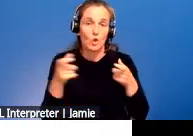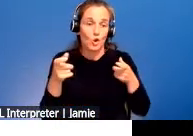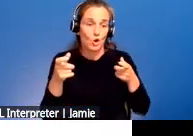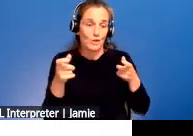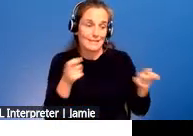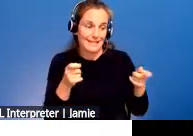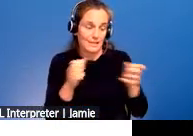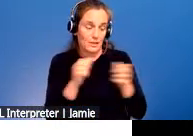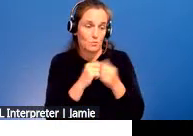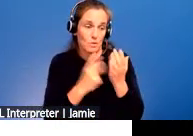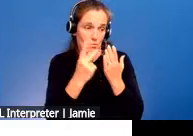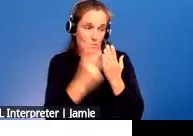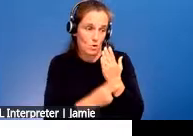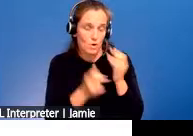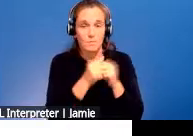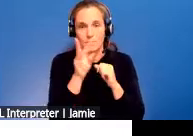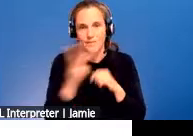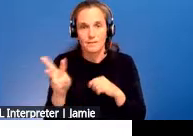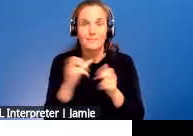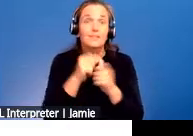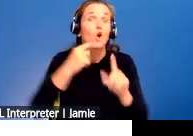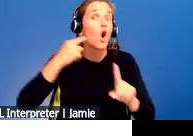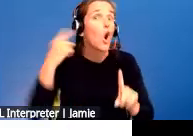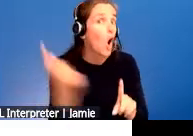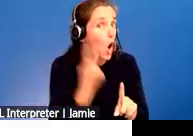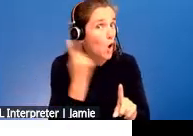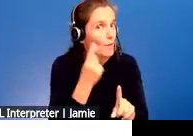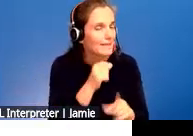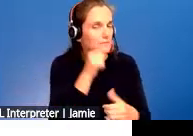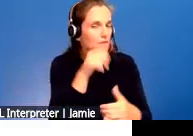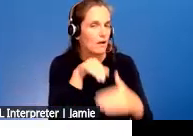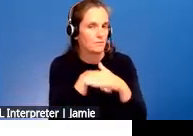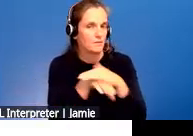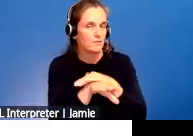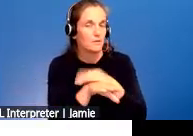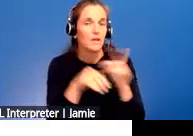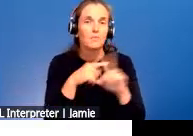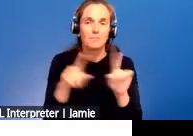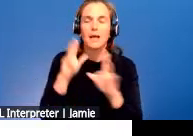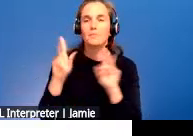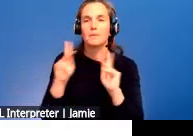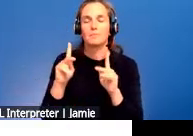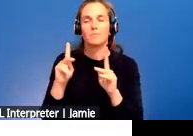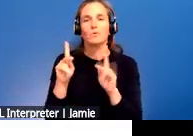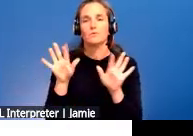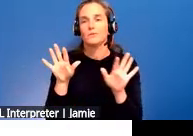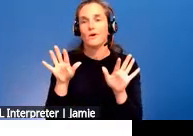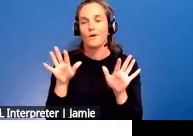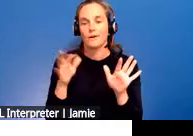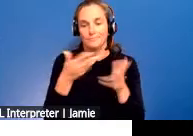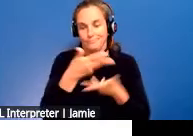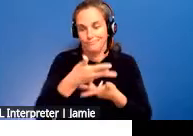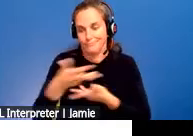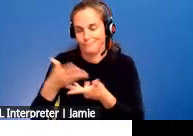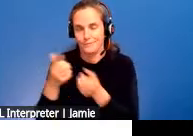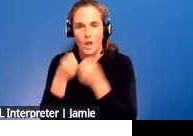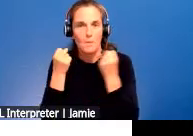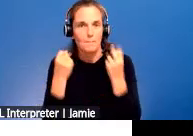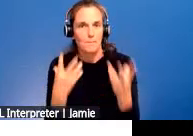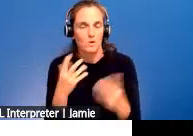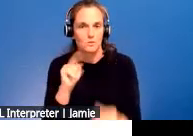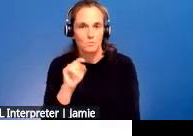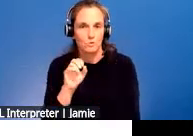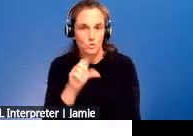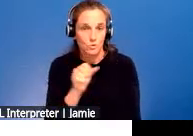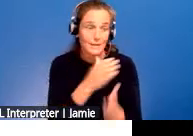a site that is always inaccessible, but it's often that people are dealing with multiple tools. Some of them are accessible, some of them are